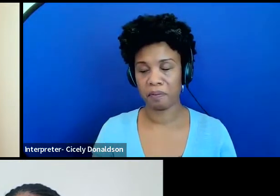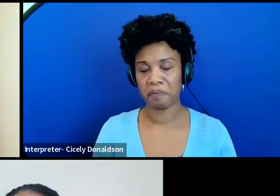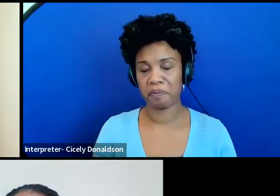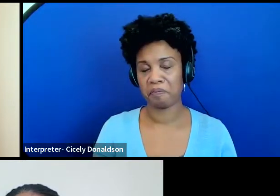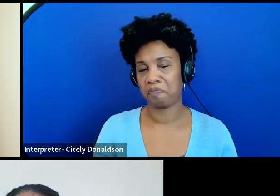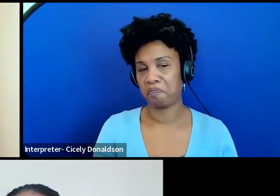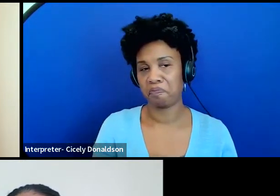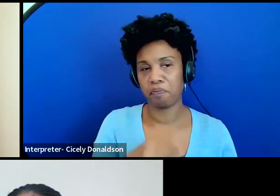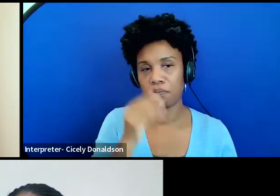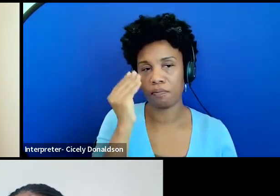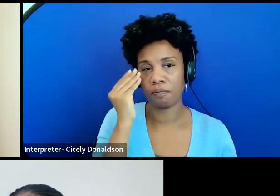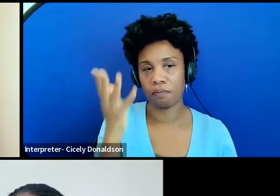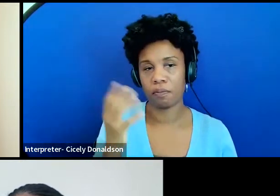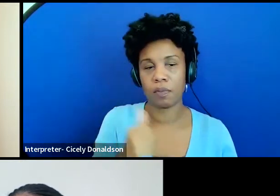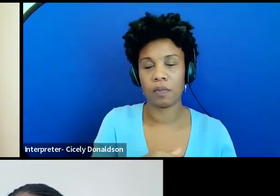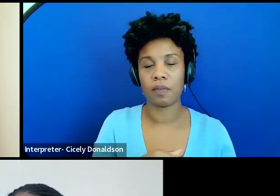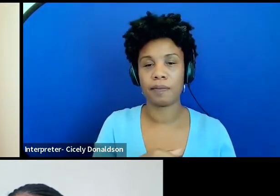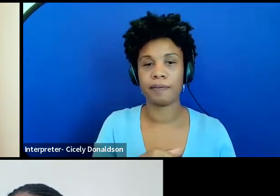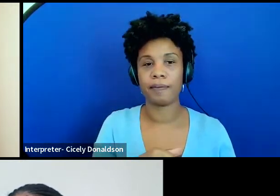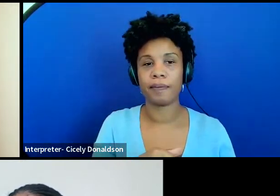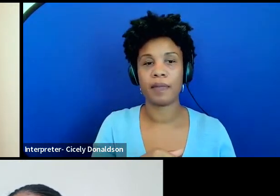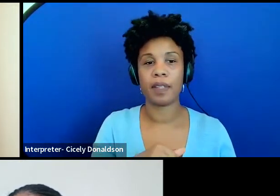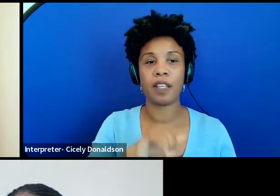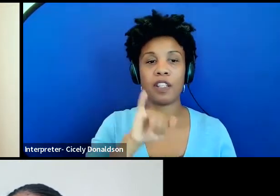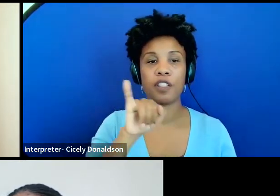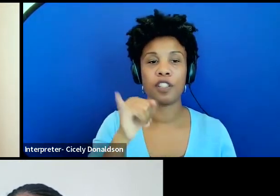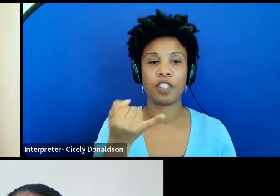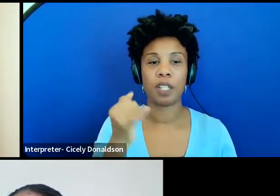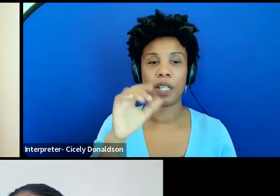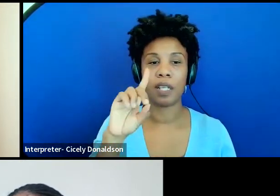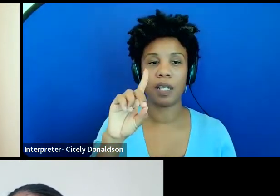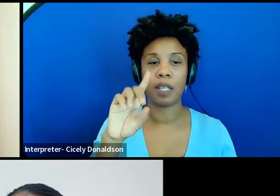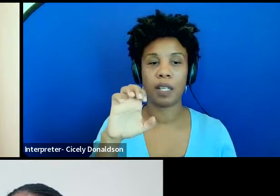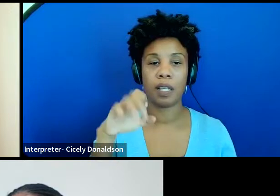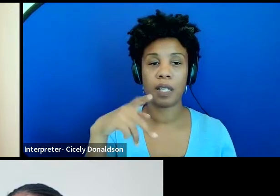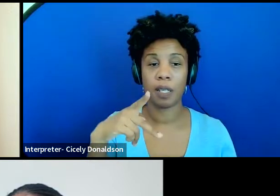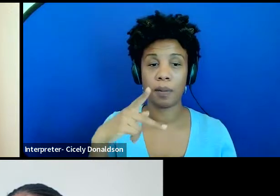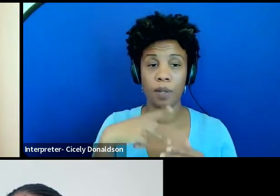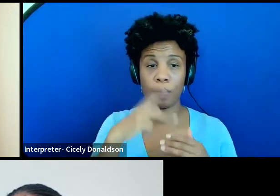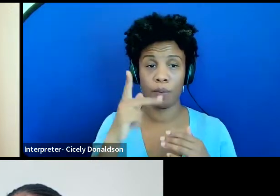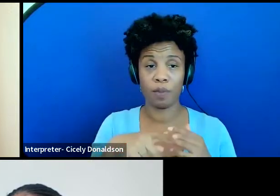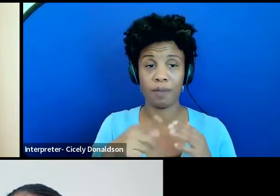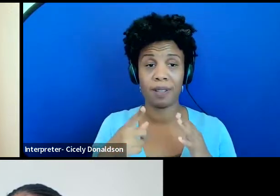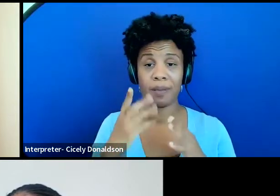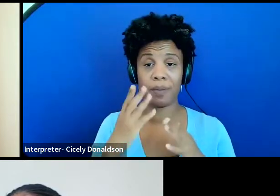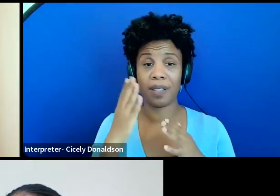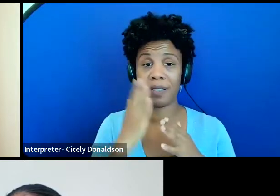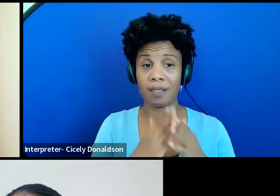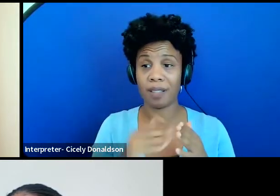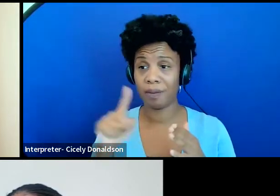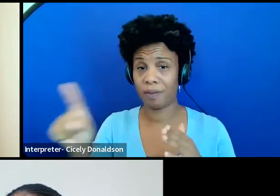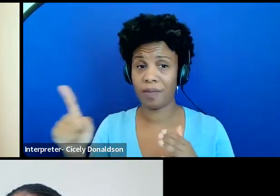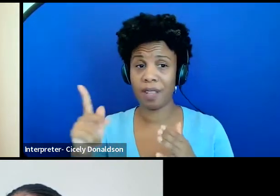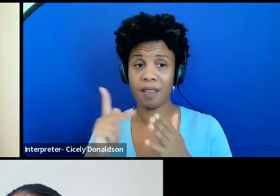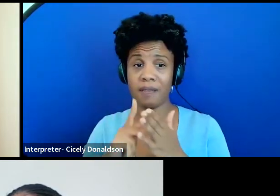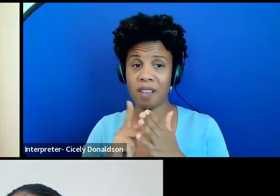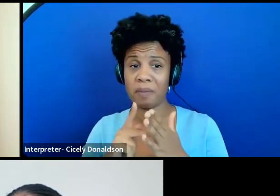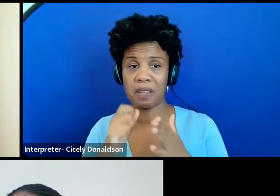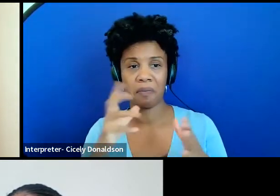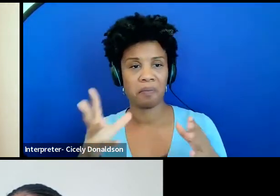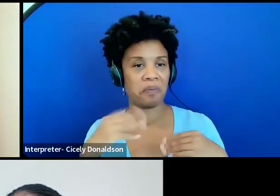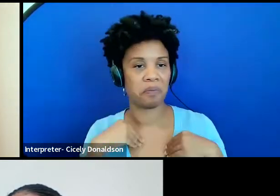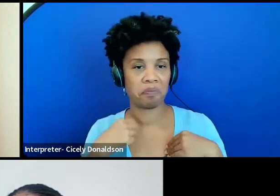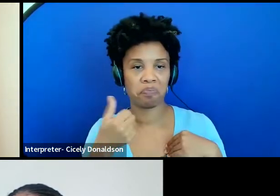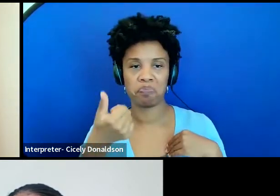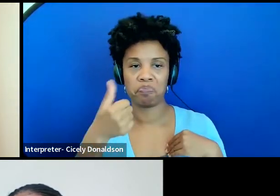do not support the JDEP program. Many times you go, they just say